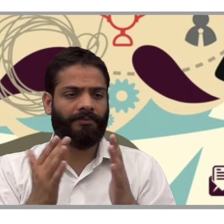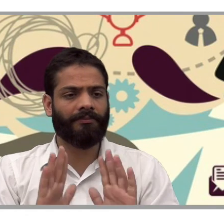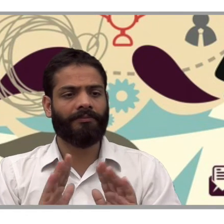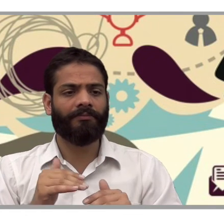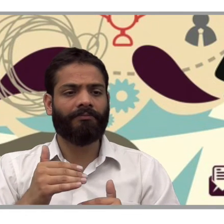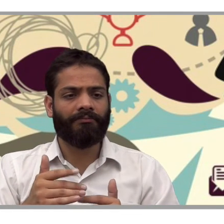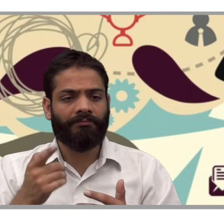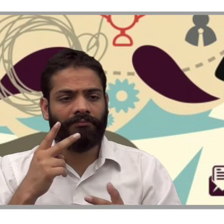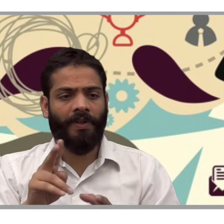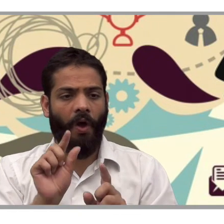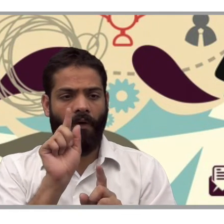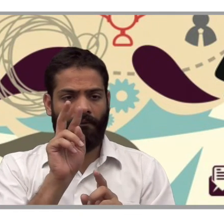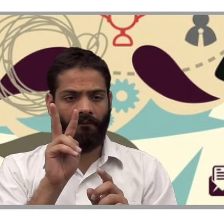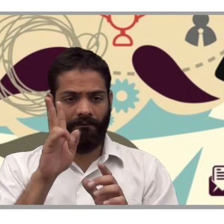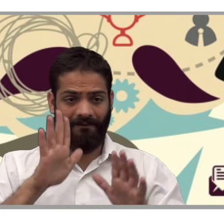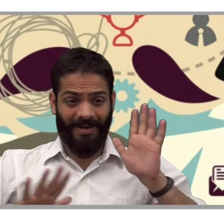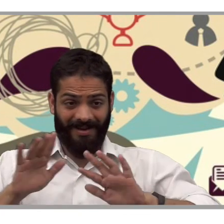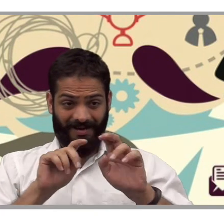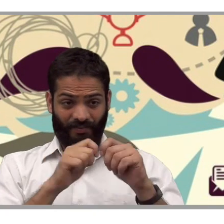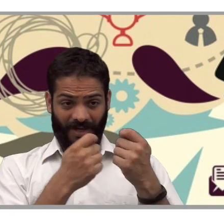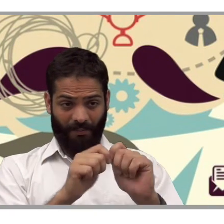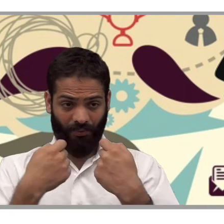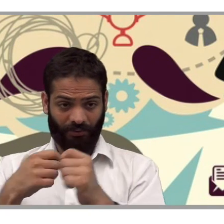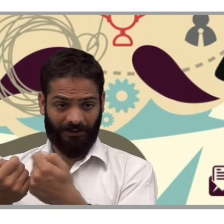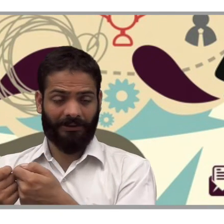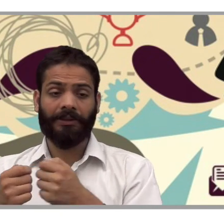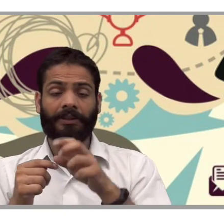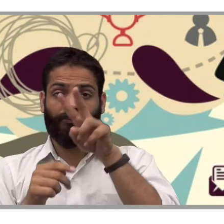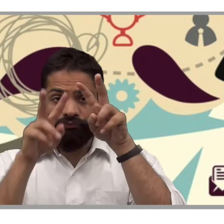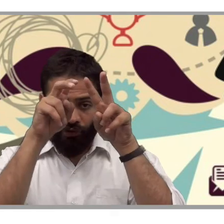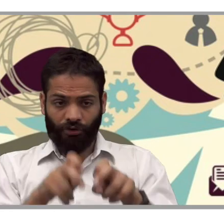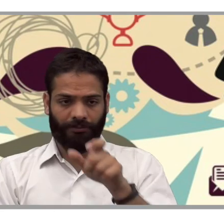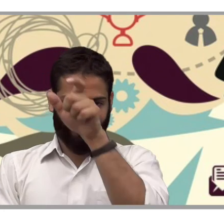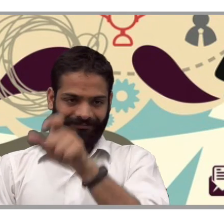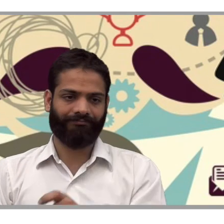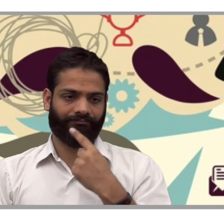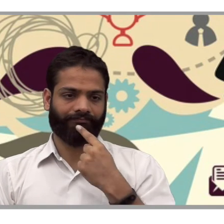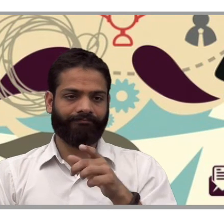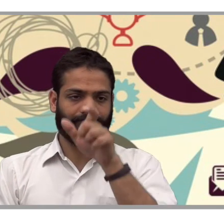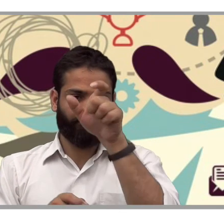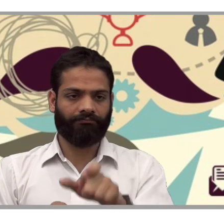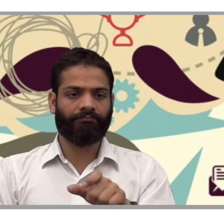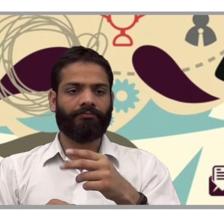It is also reported that WH questions may be doubled in ASL.